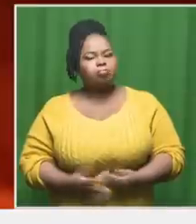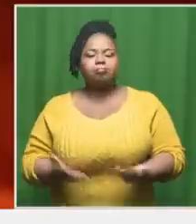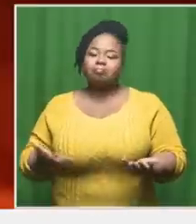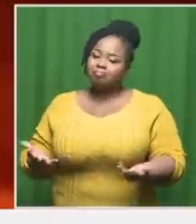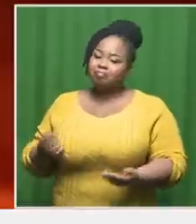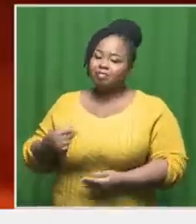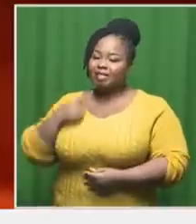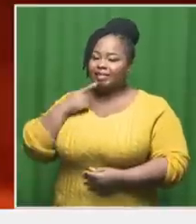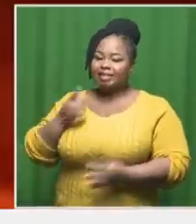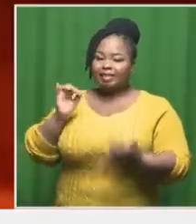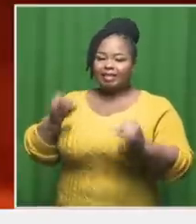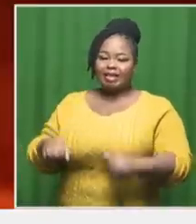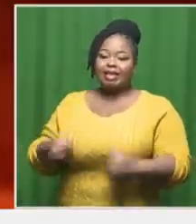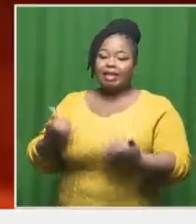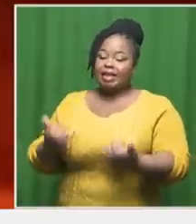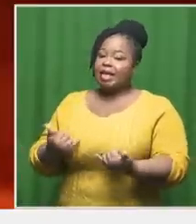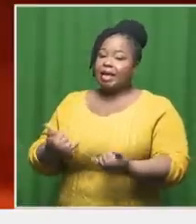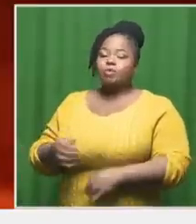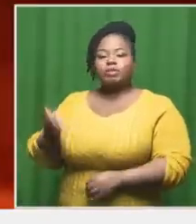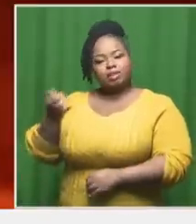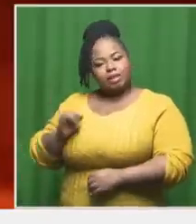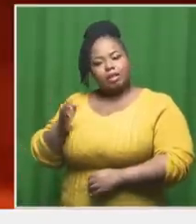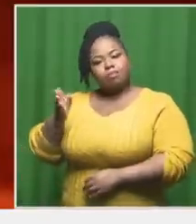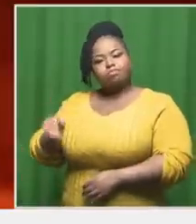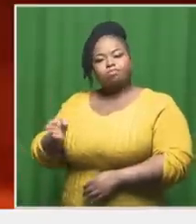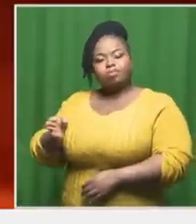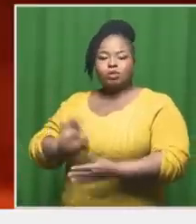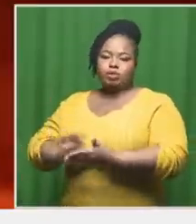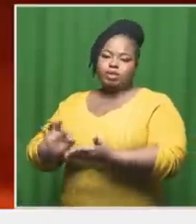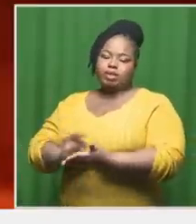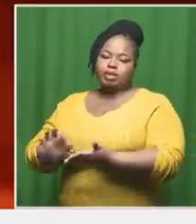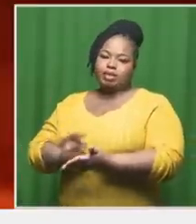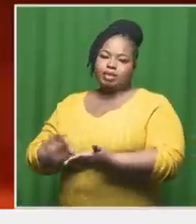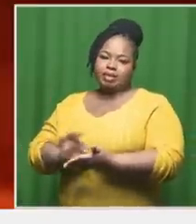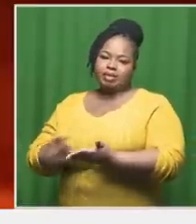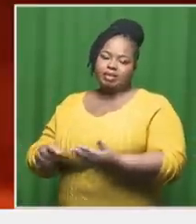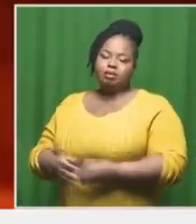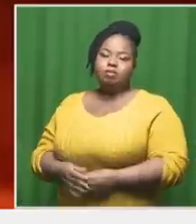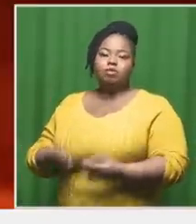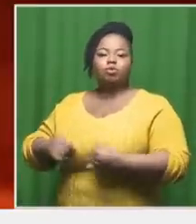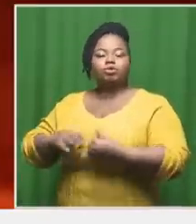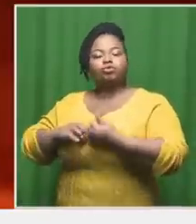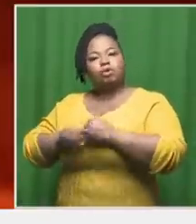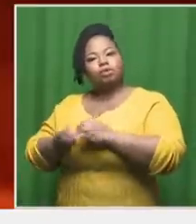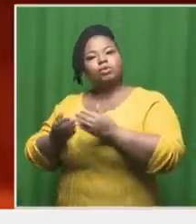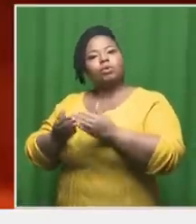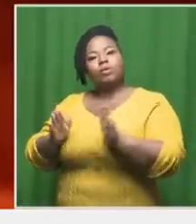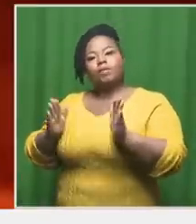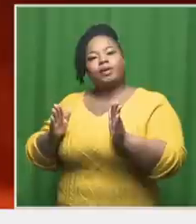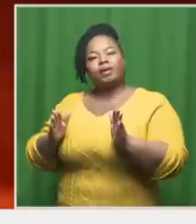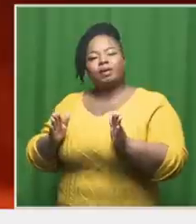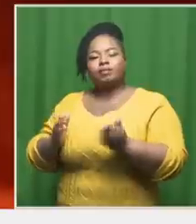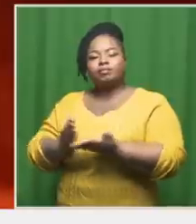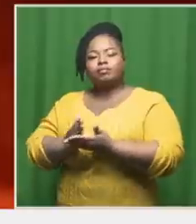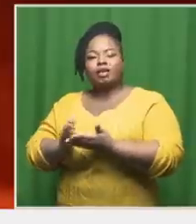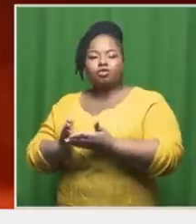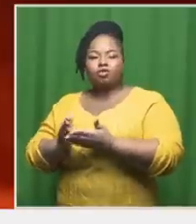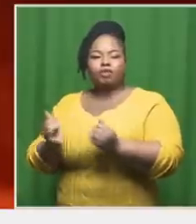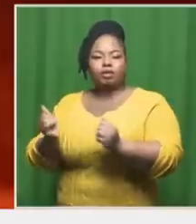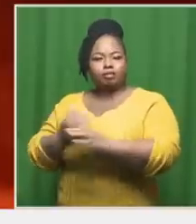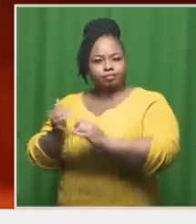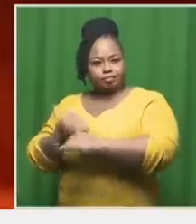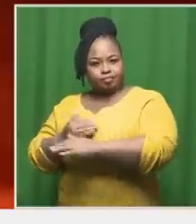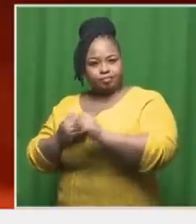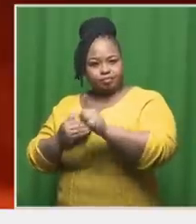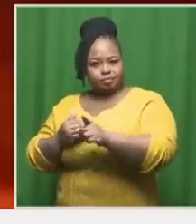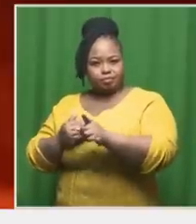the recovery and cleanup operations are currently underway. Okay. We are attempting to reopen at least part of the highway to get traffic to